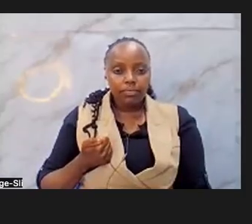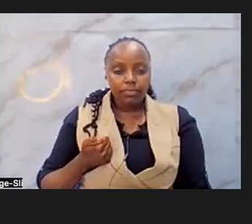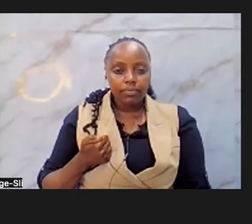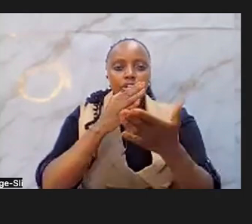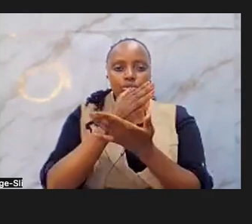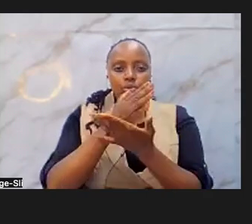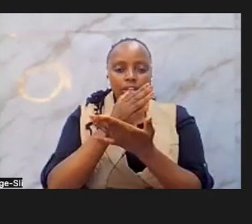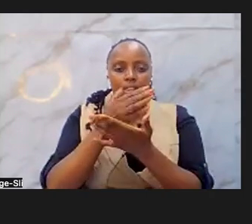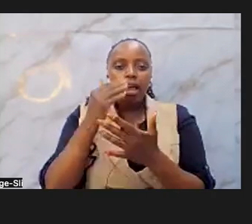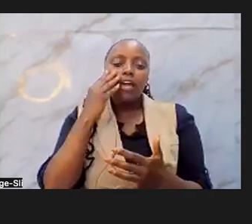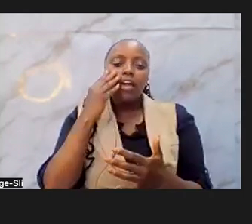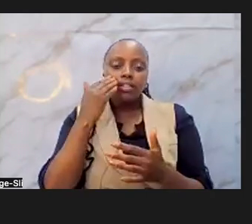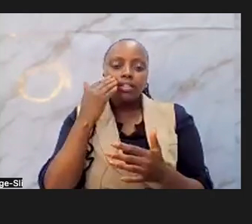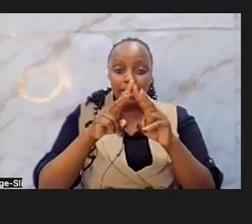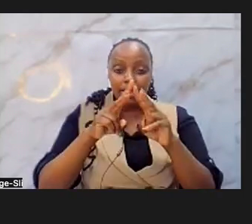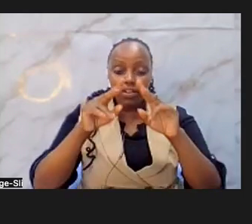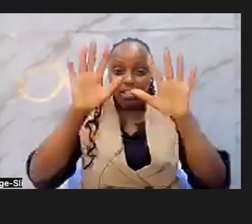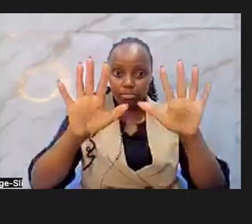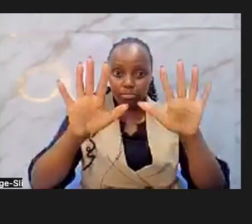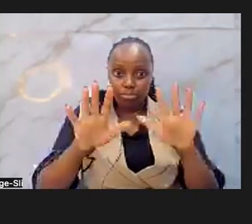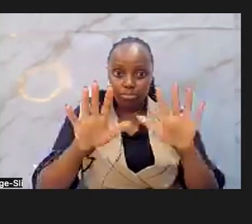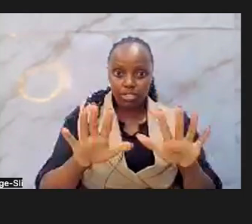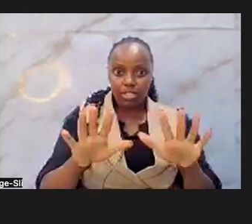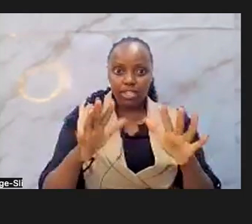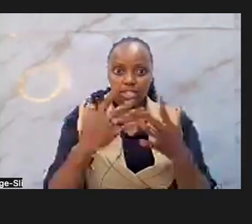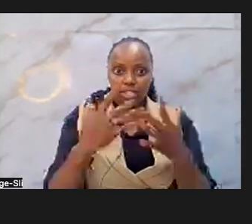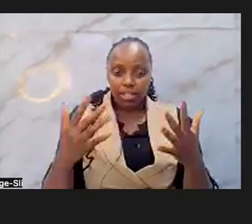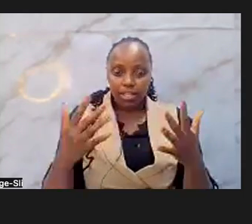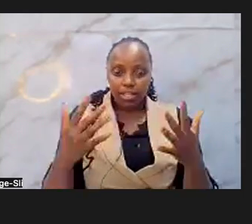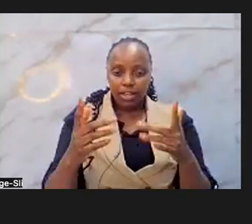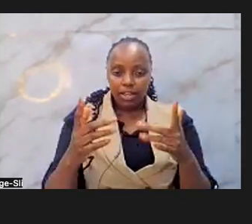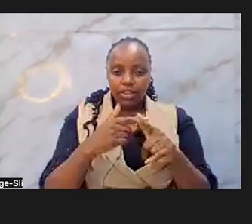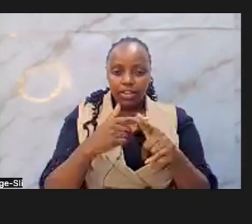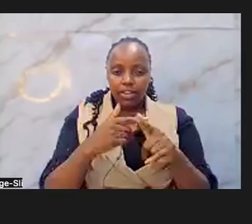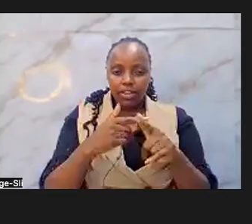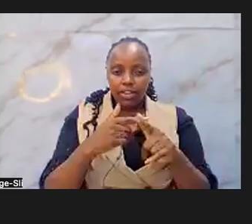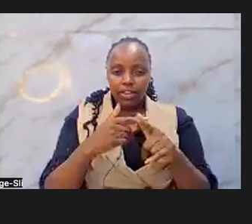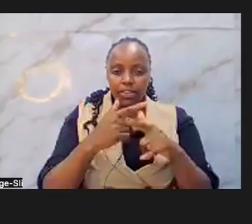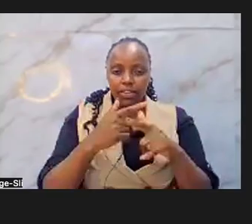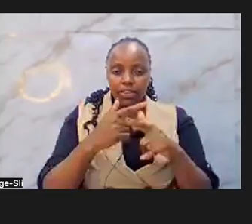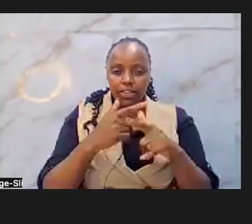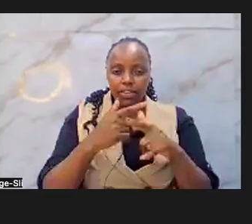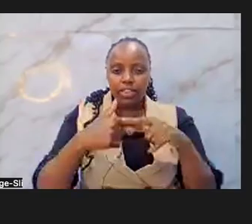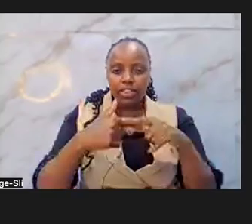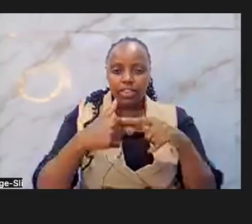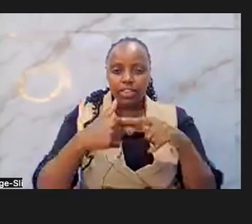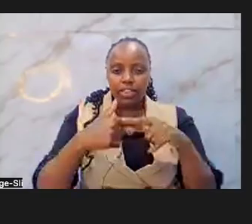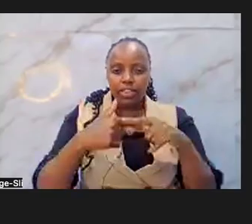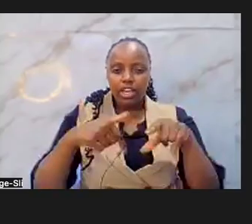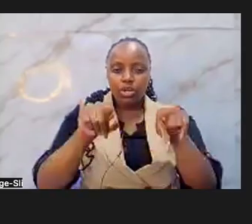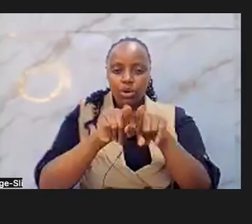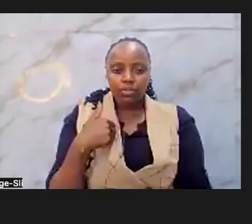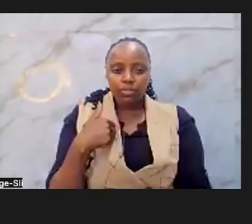really critical component of that. And then also this what we've incorporated in the training is to teach person-centered